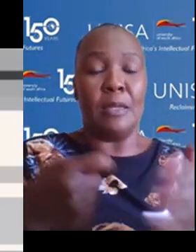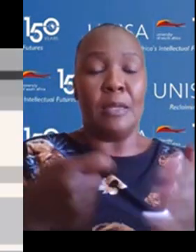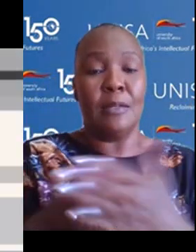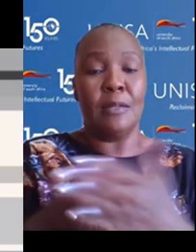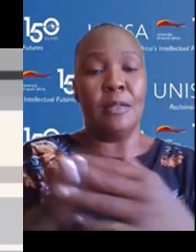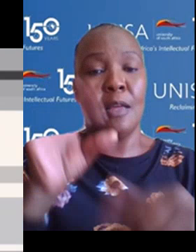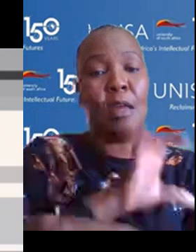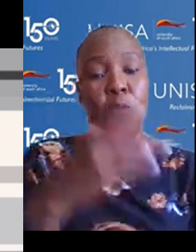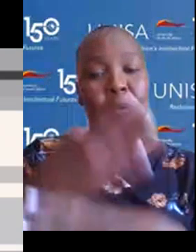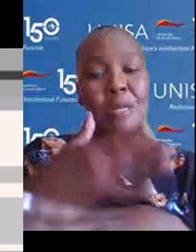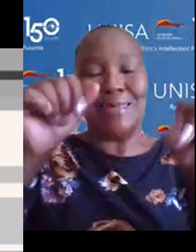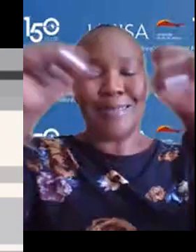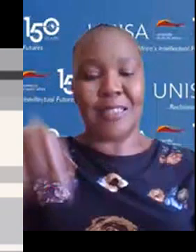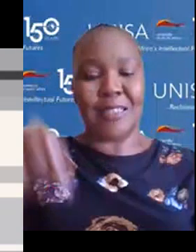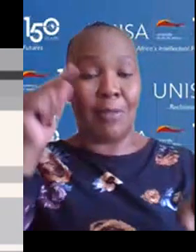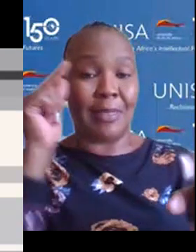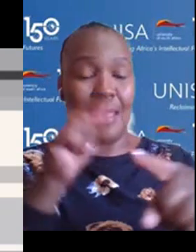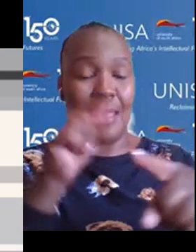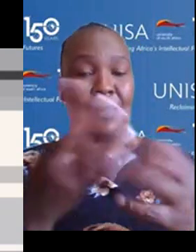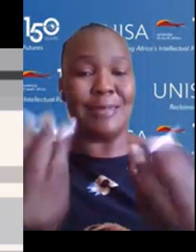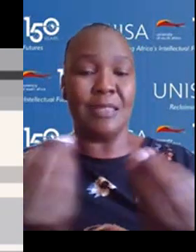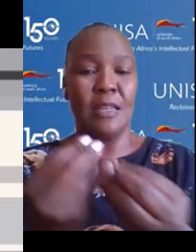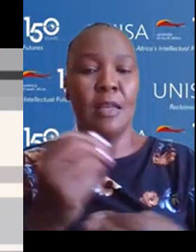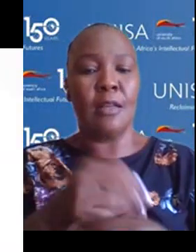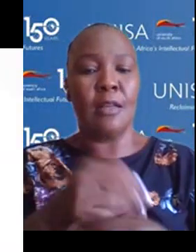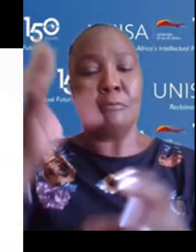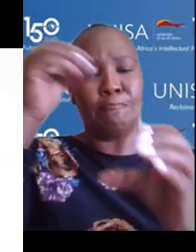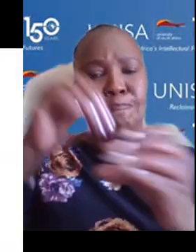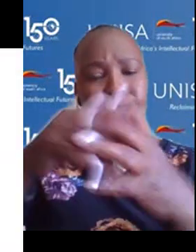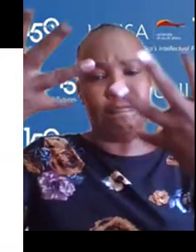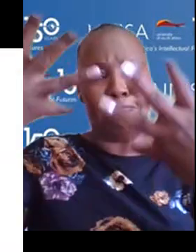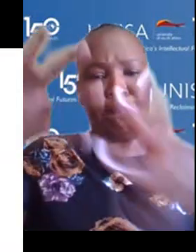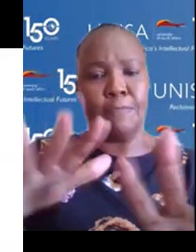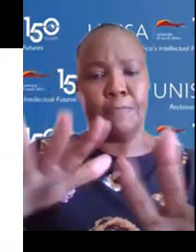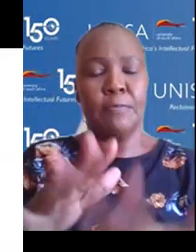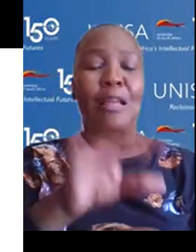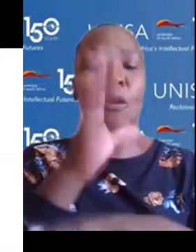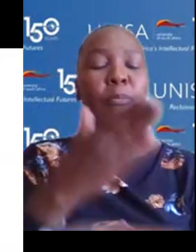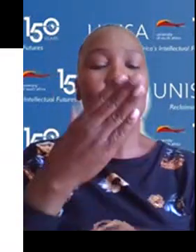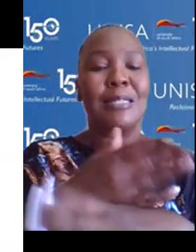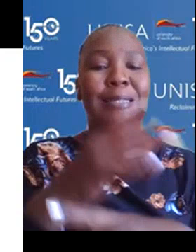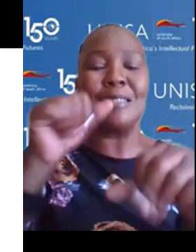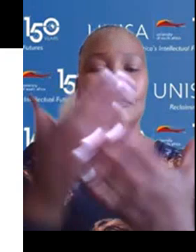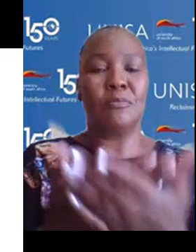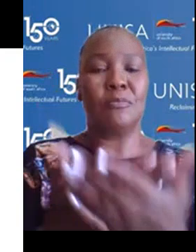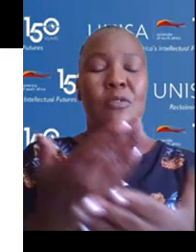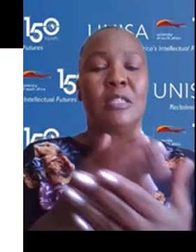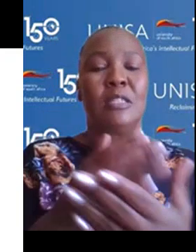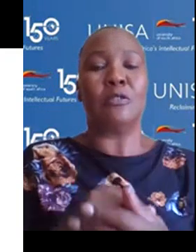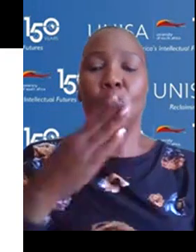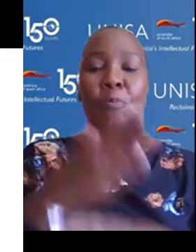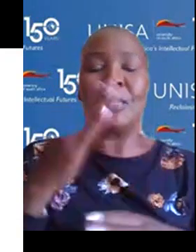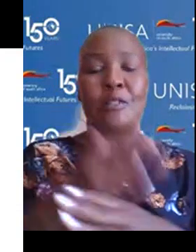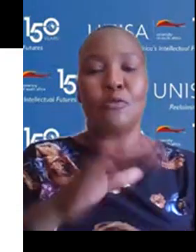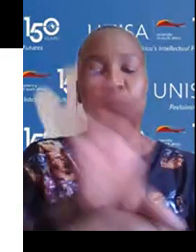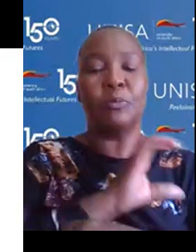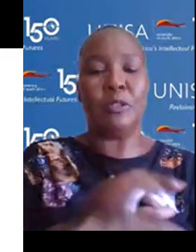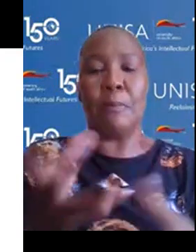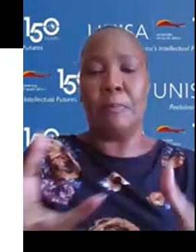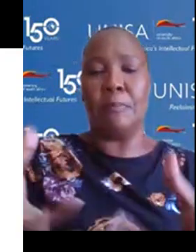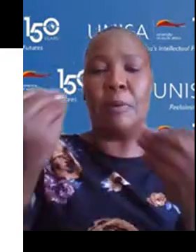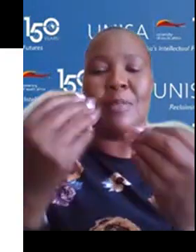operating system for that device is usually pre-installed for you. Operating systems make it possible for us to operate computers and get things